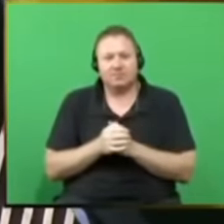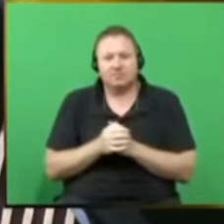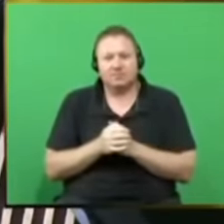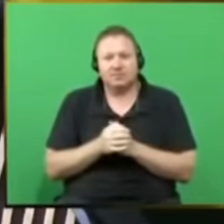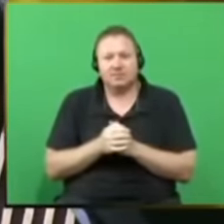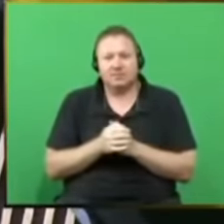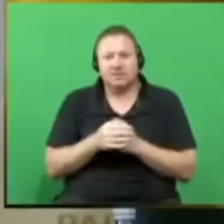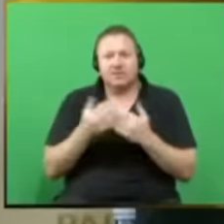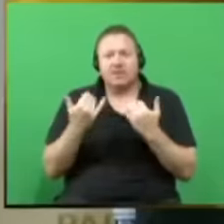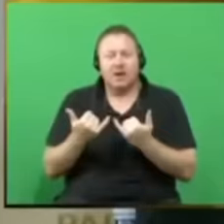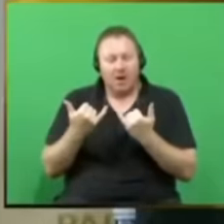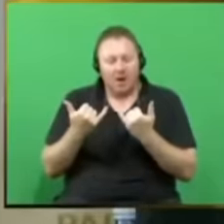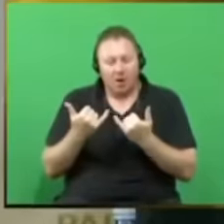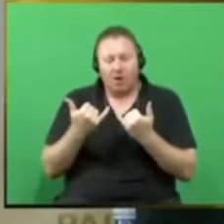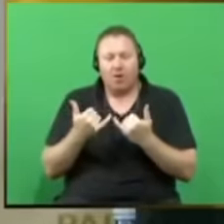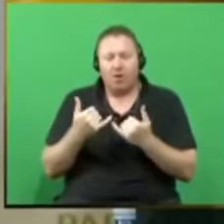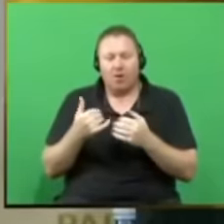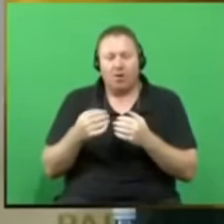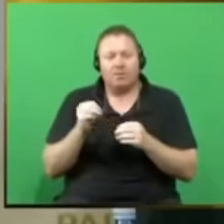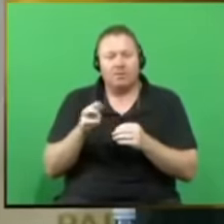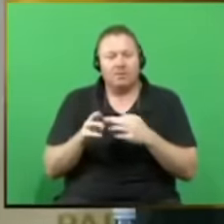Now, Mr. President,